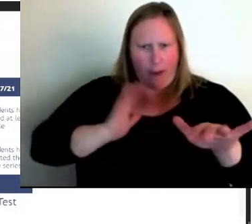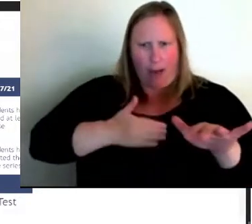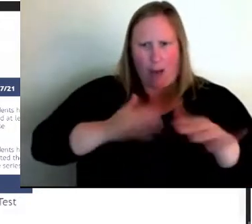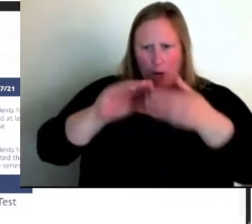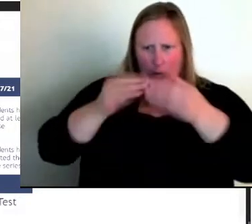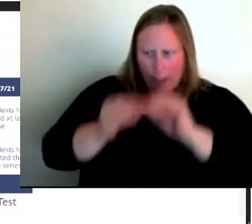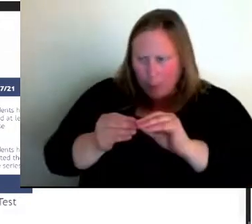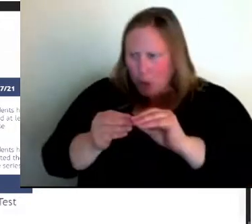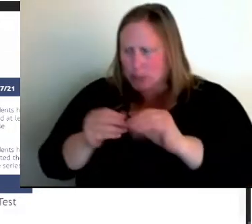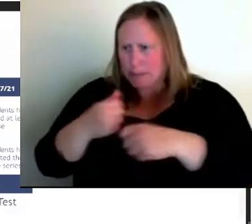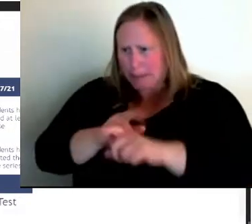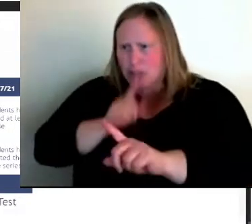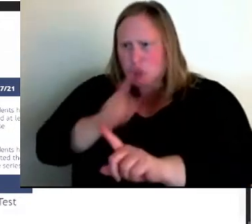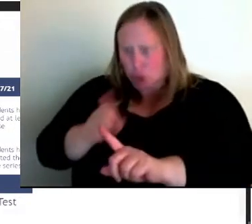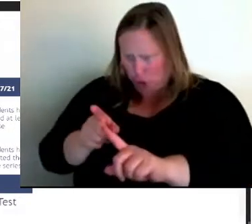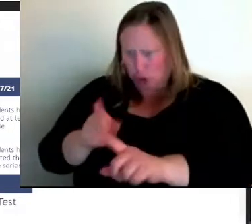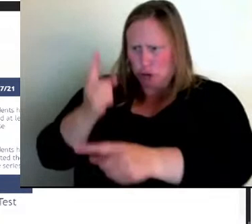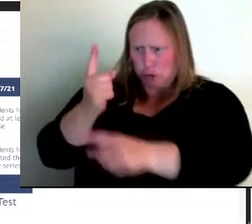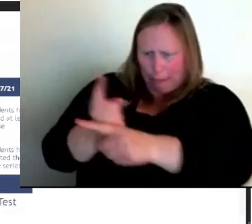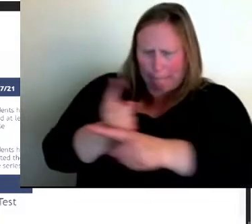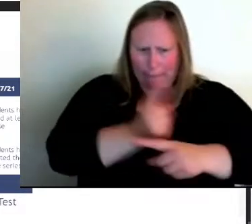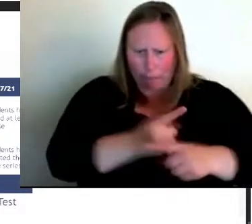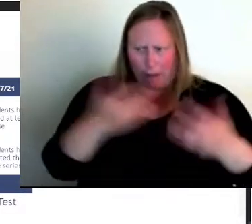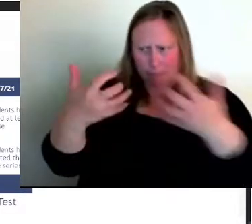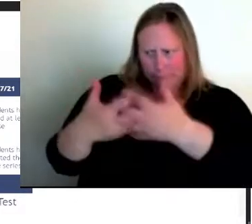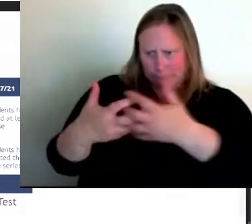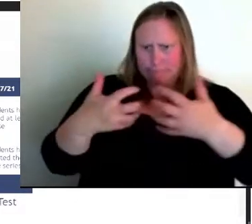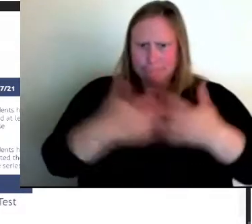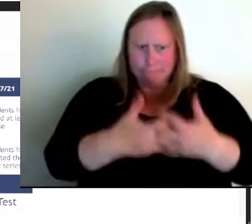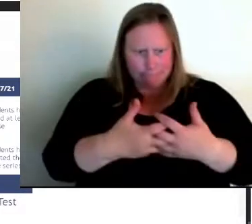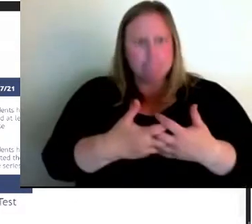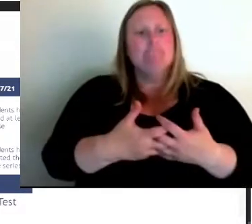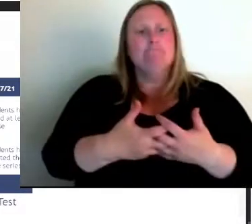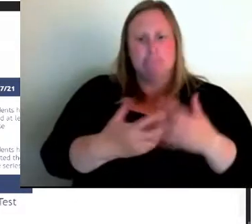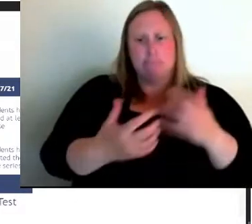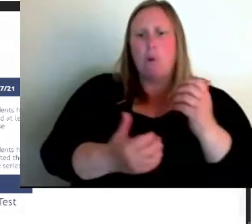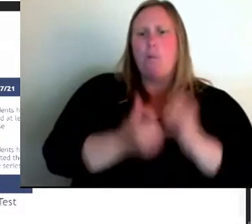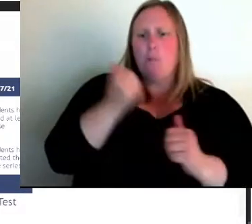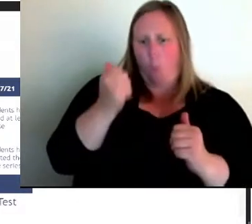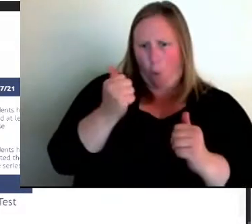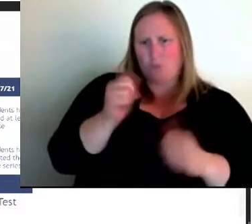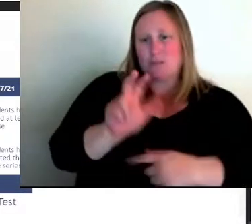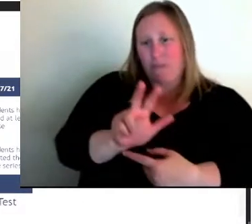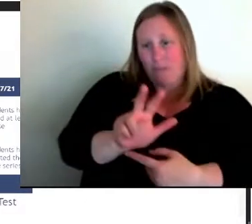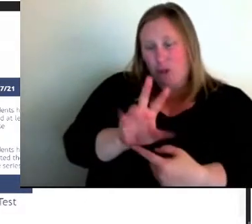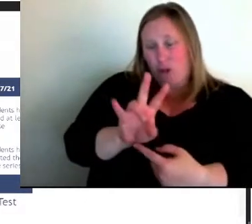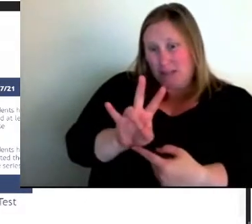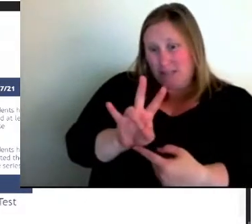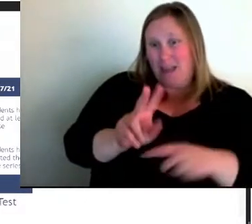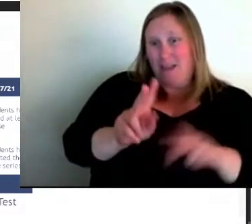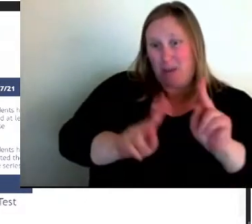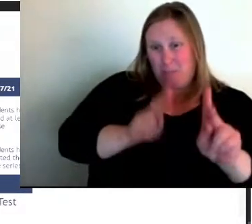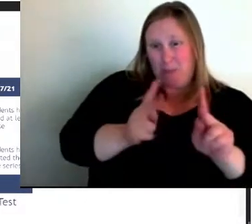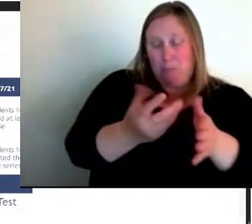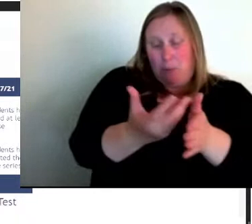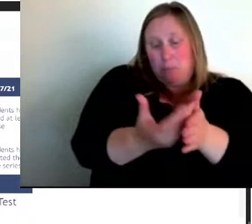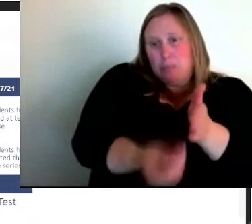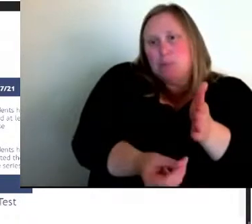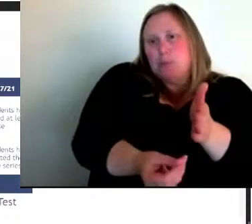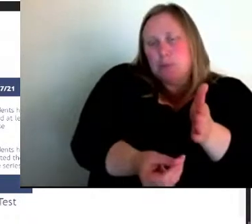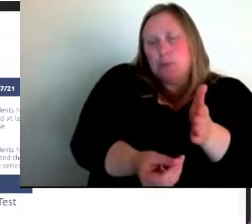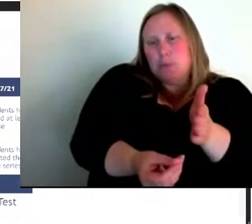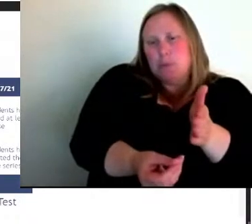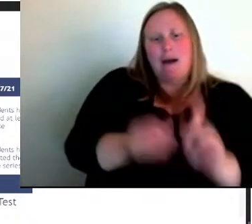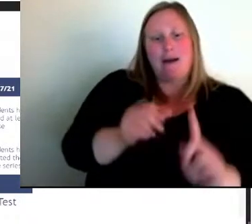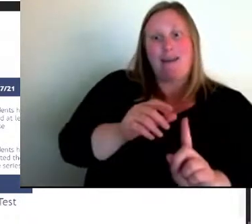health departments, as well as at DHS. And the vast majority of those 37 are actually older deaths that we have found